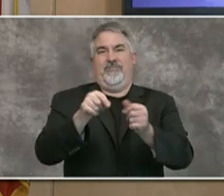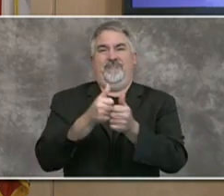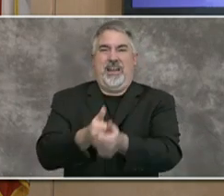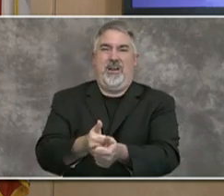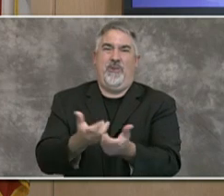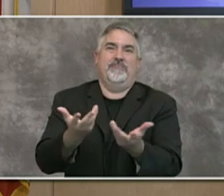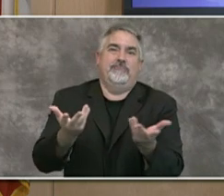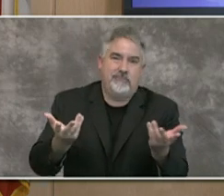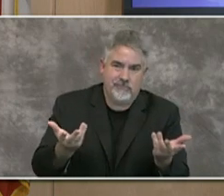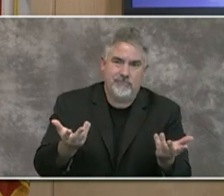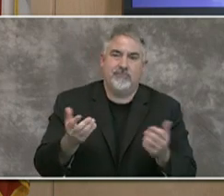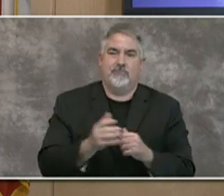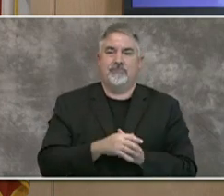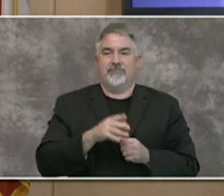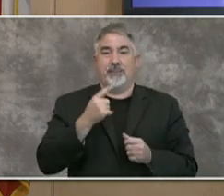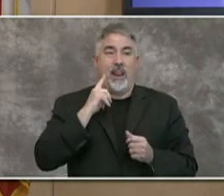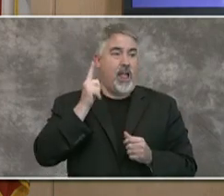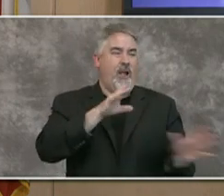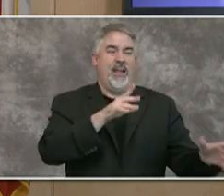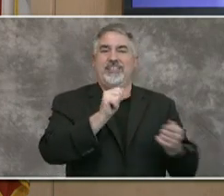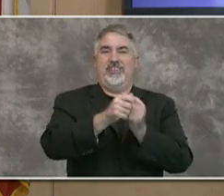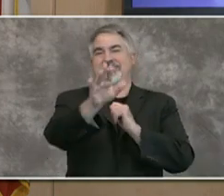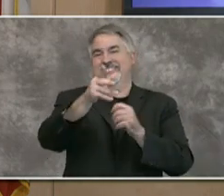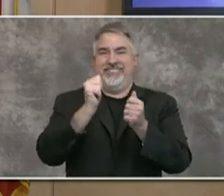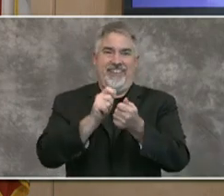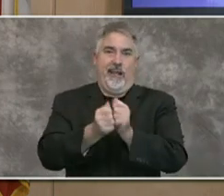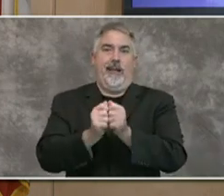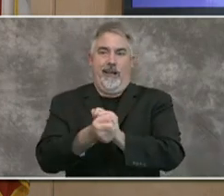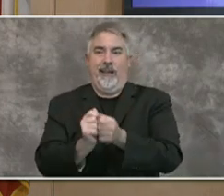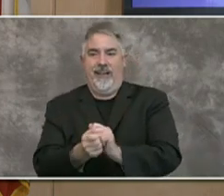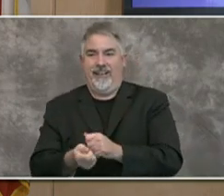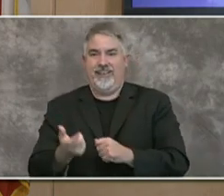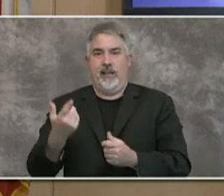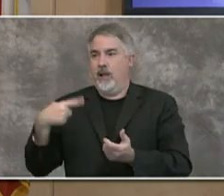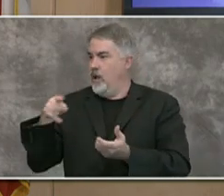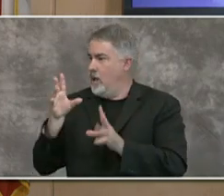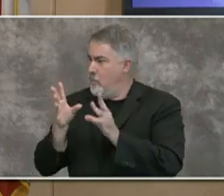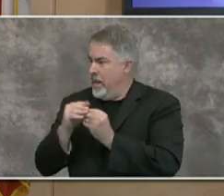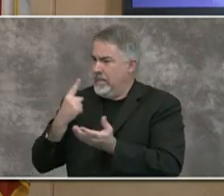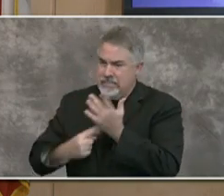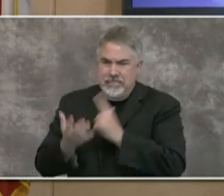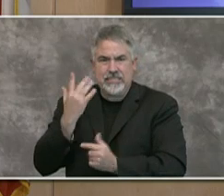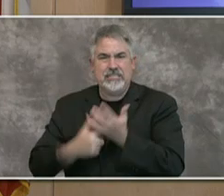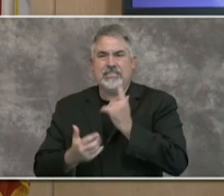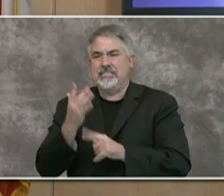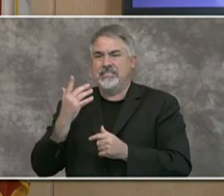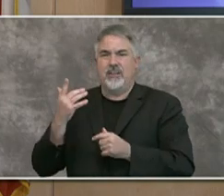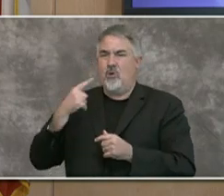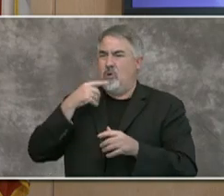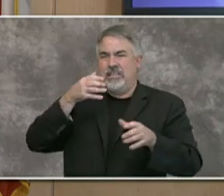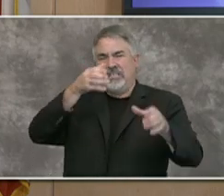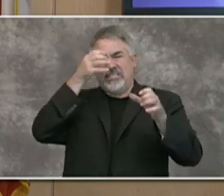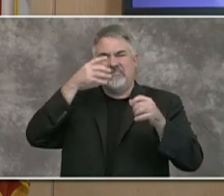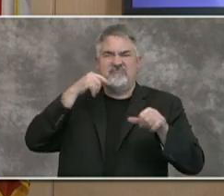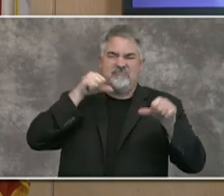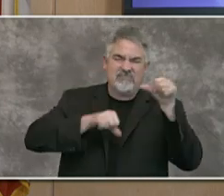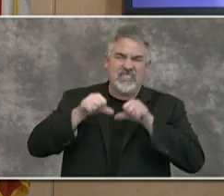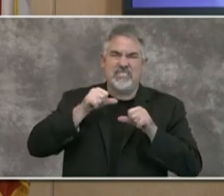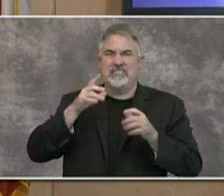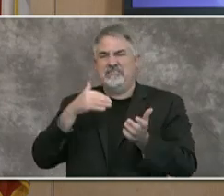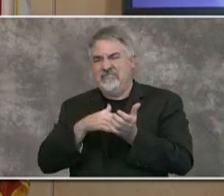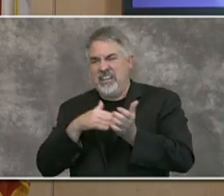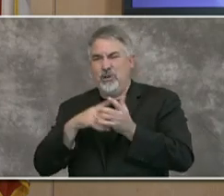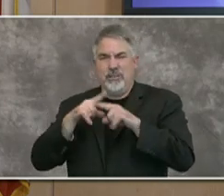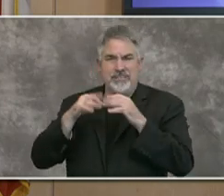will be needed. We do continue to meet with experts from around the country and from around California, and